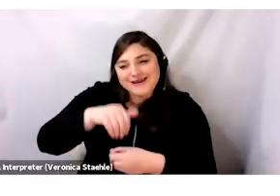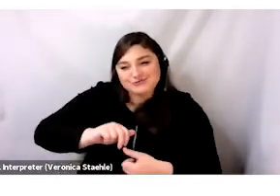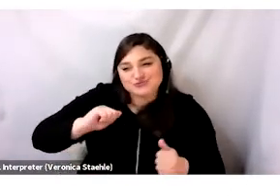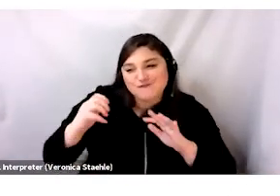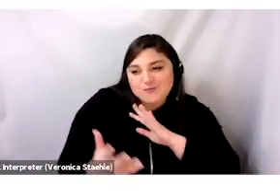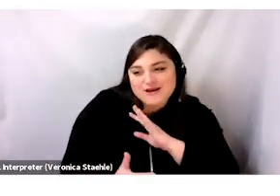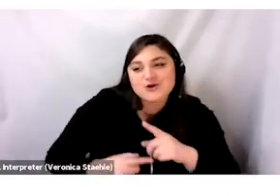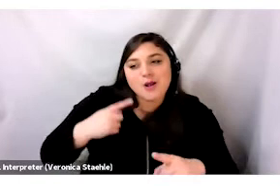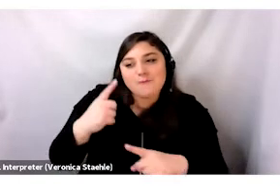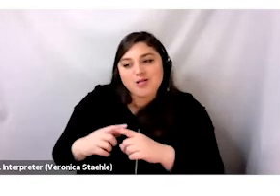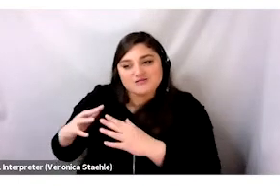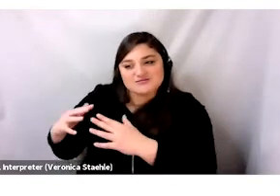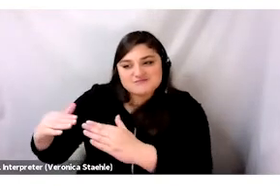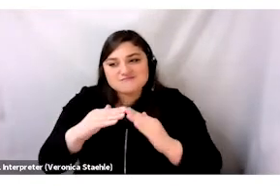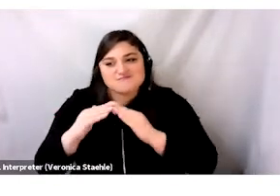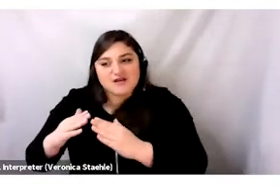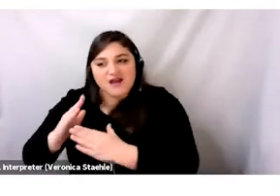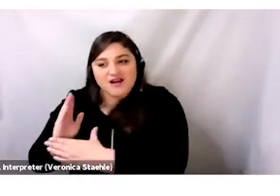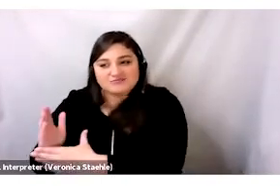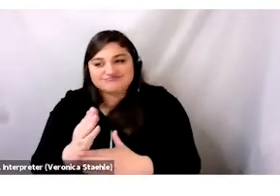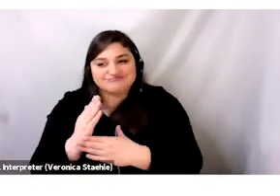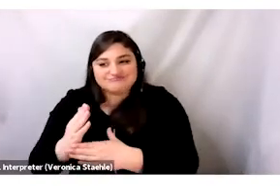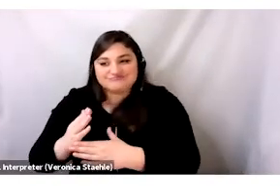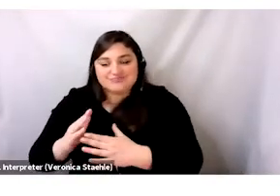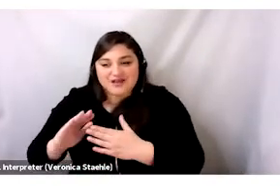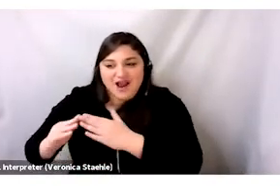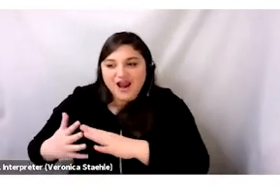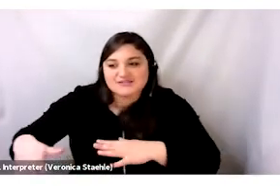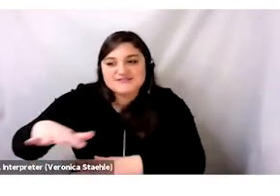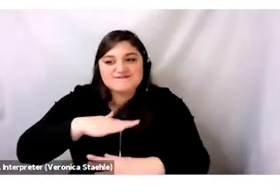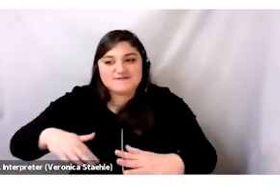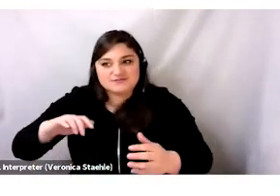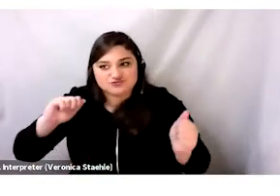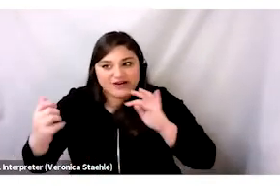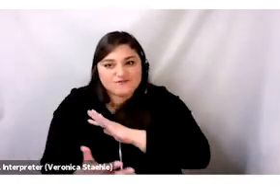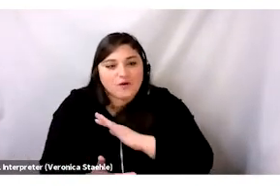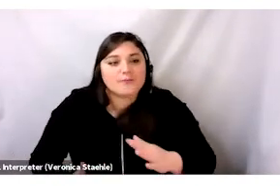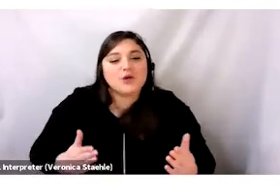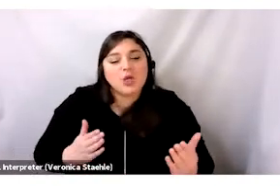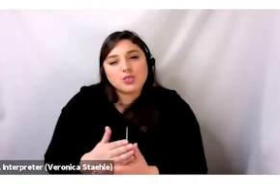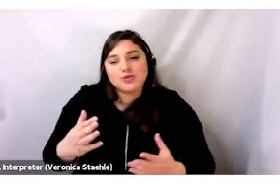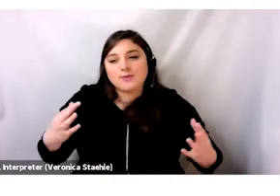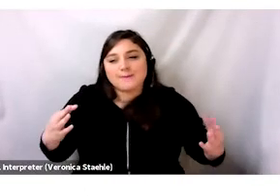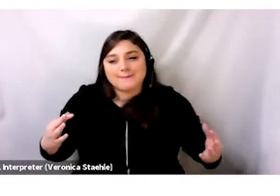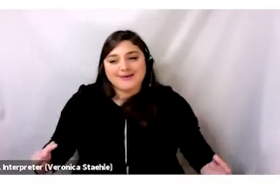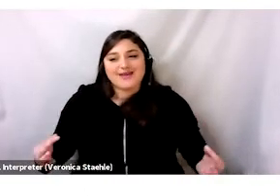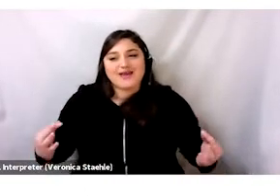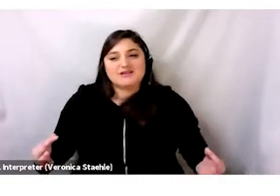meditation. Meditation is a practice for cultivating insight, wisdom,